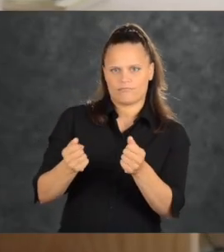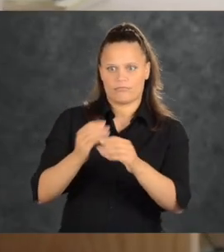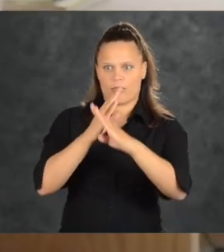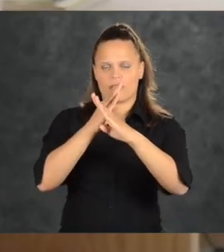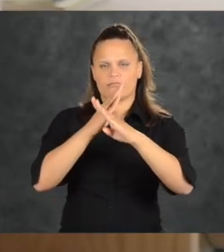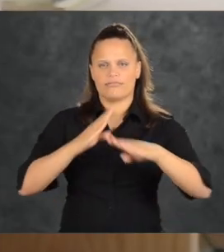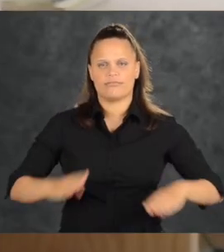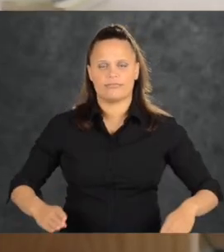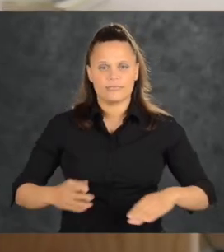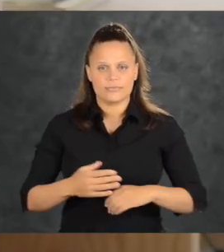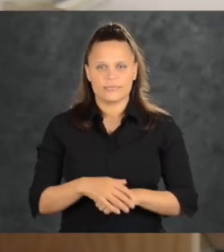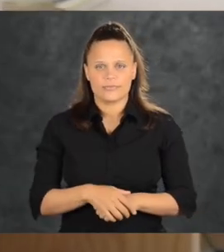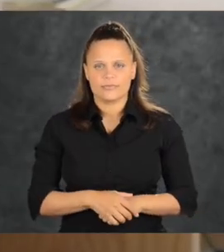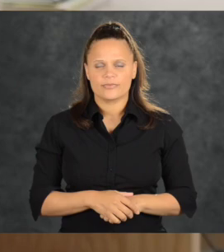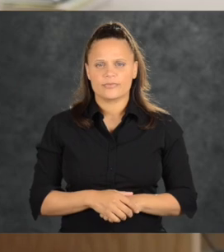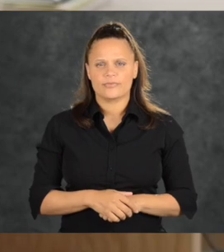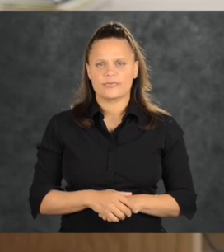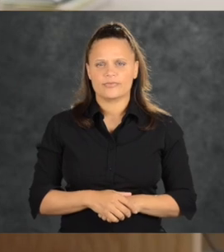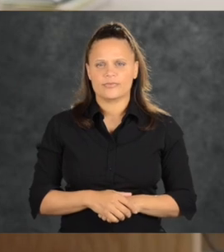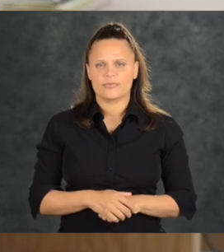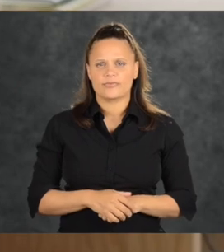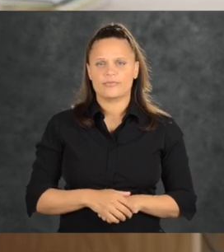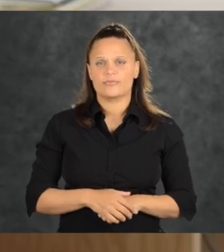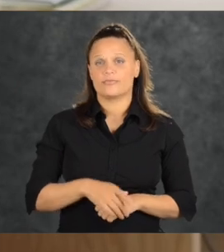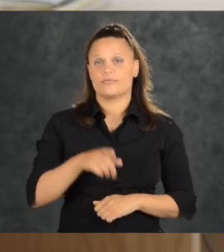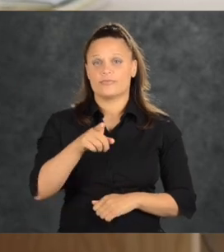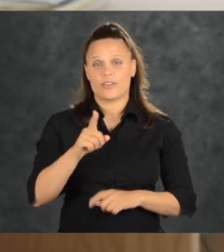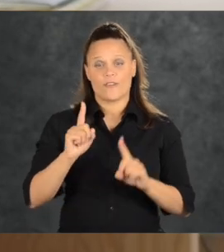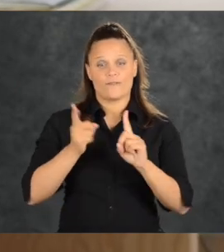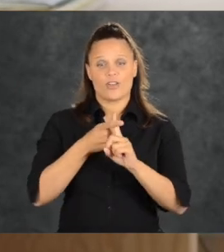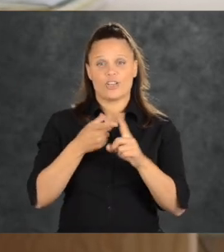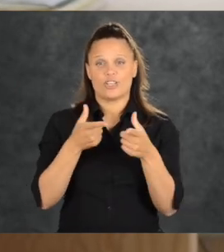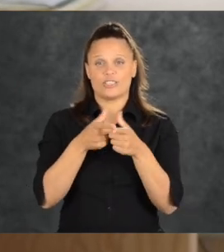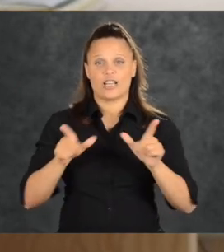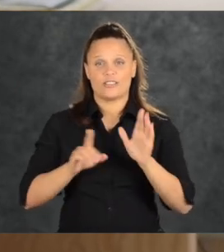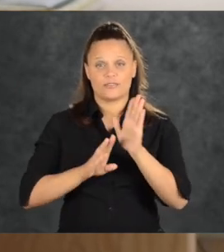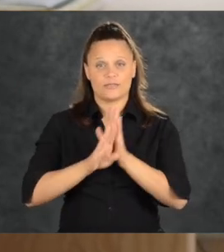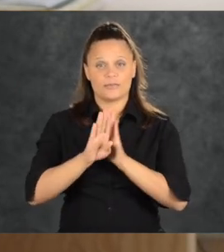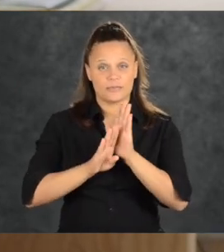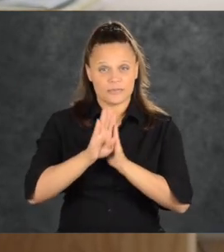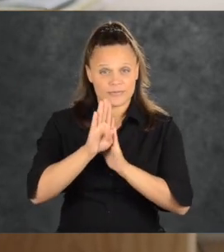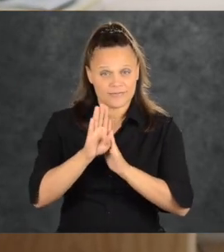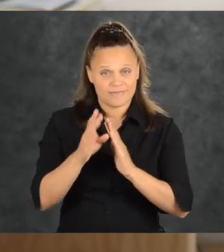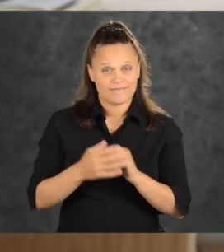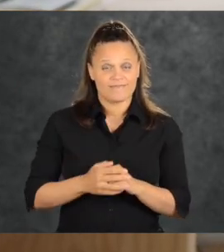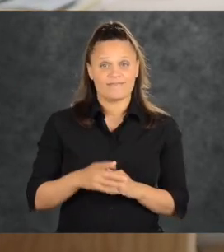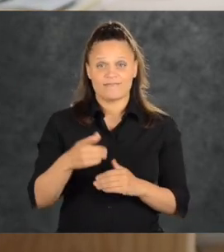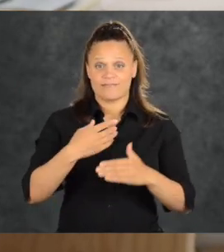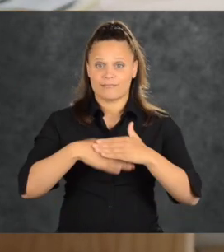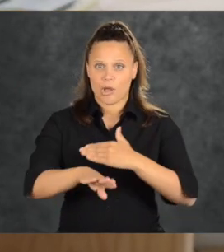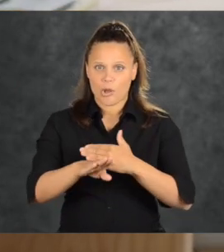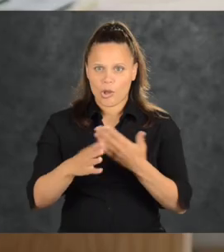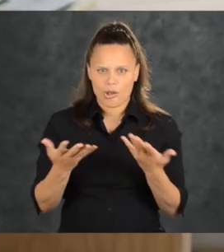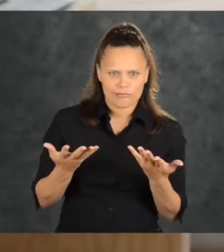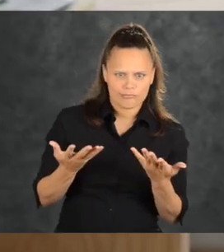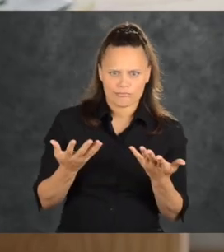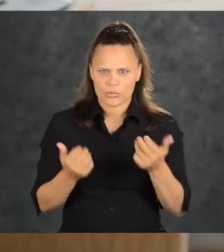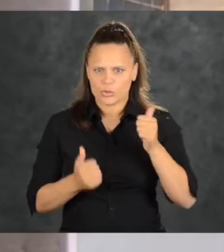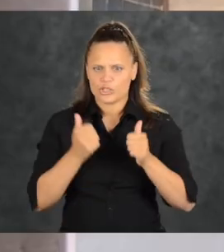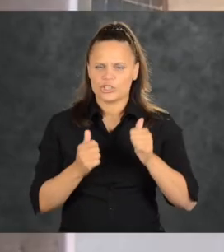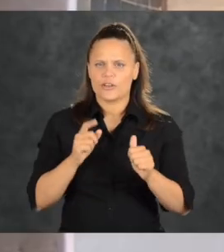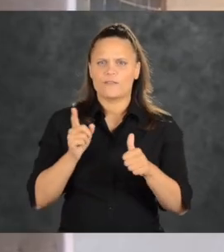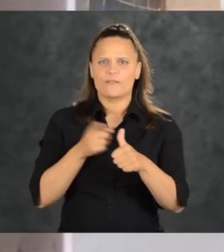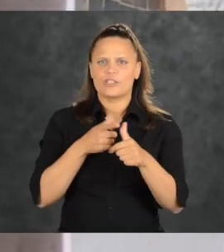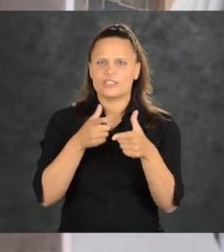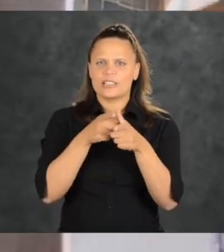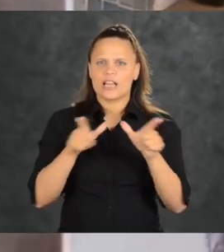matched with a job opening by their vocational rehabilitation counselor or community rehabilitation provider, who then works with the hiring agency to ensure the candidate meets the qualifications.